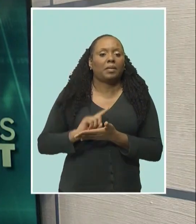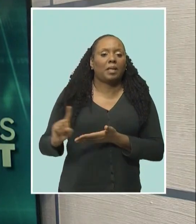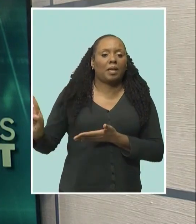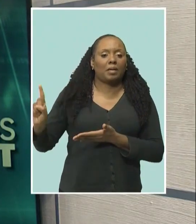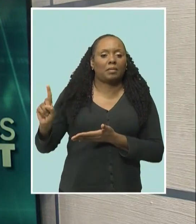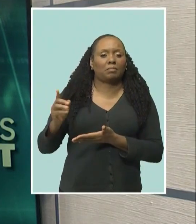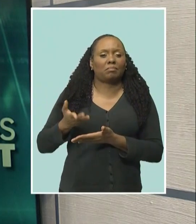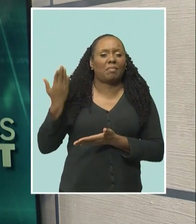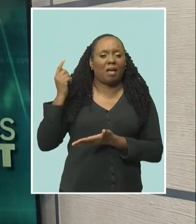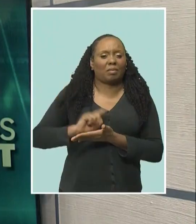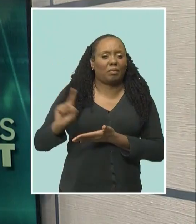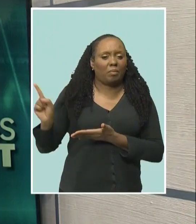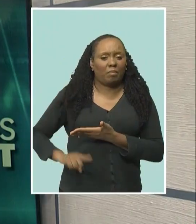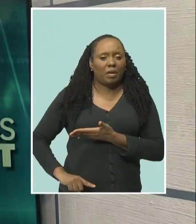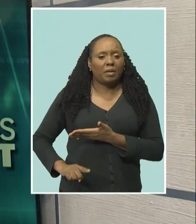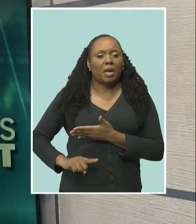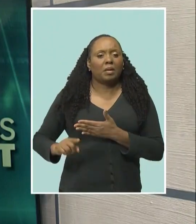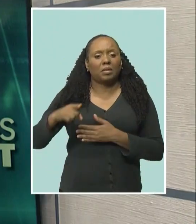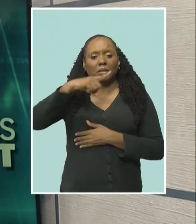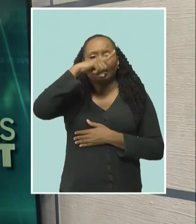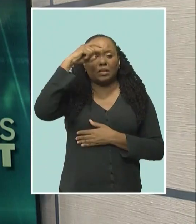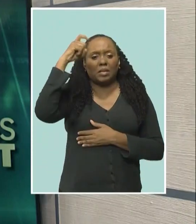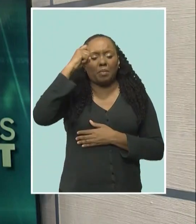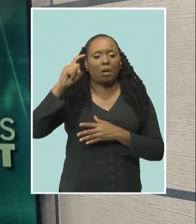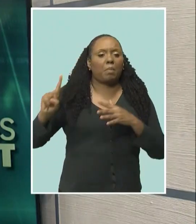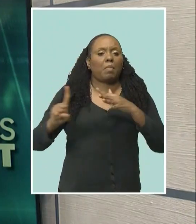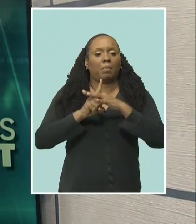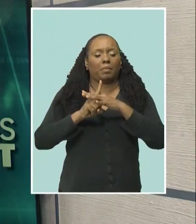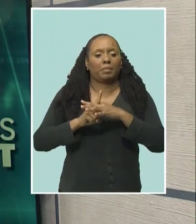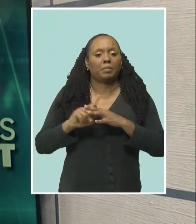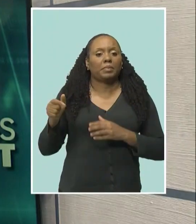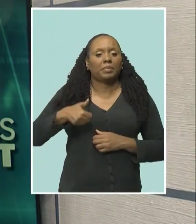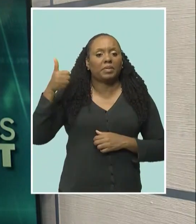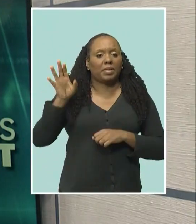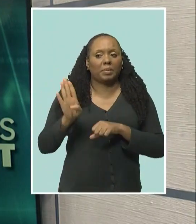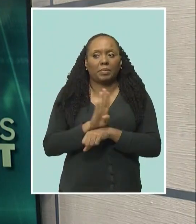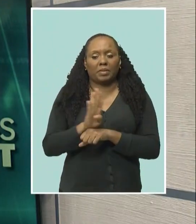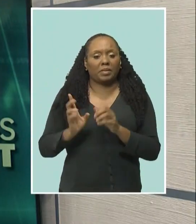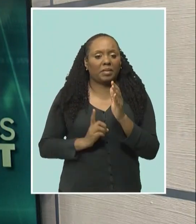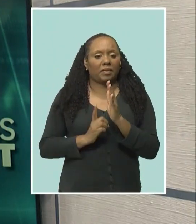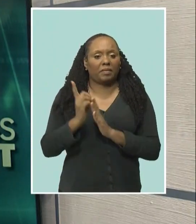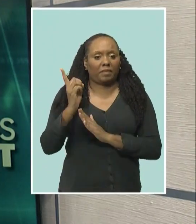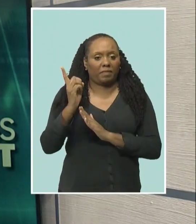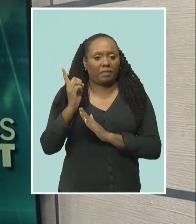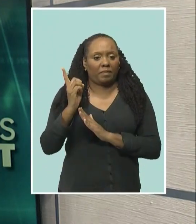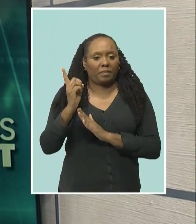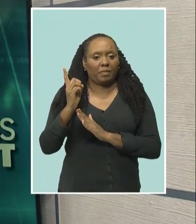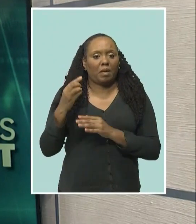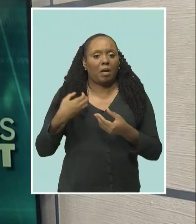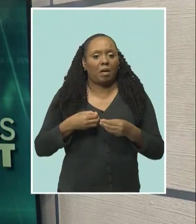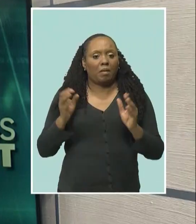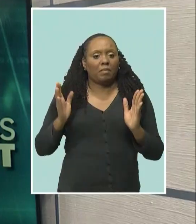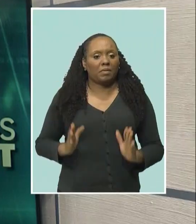and Expo. Senior Business Development Officer with the Barbados Trust Fund Limited, Nisha Holder, told the Business